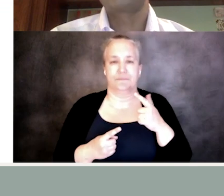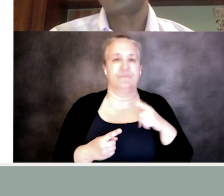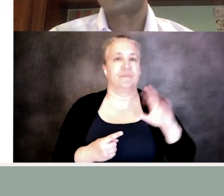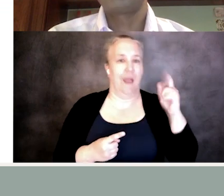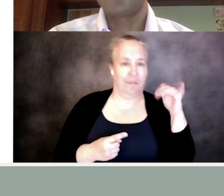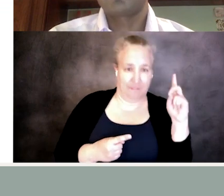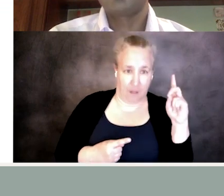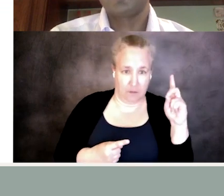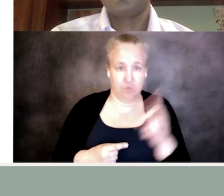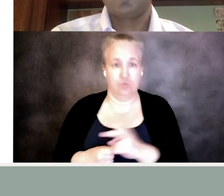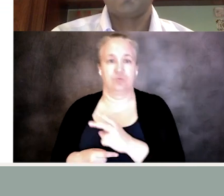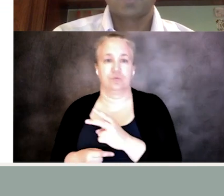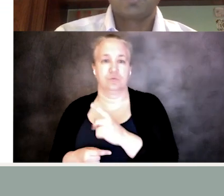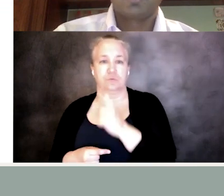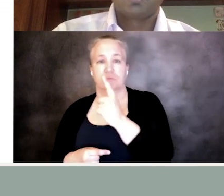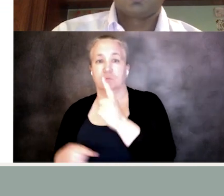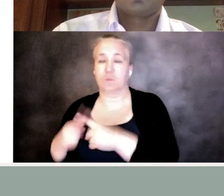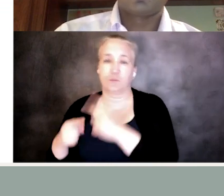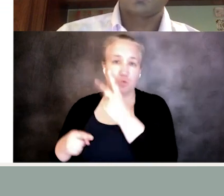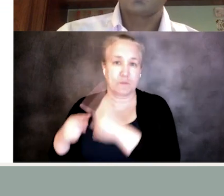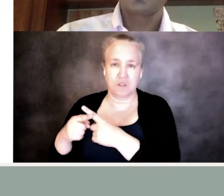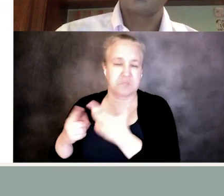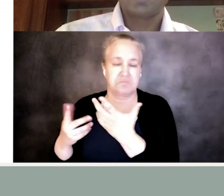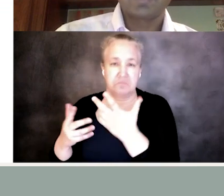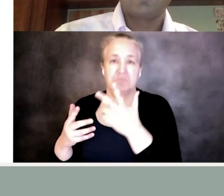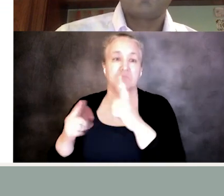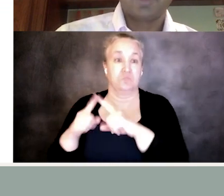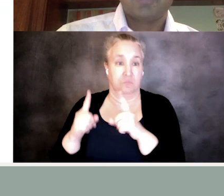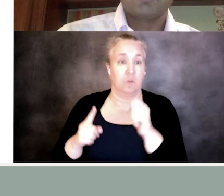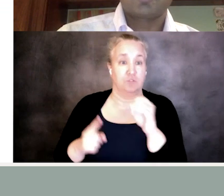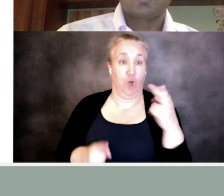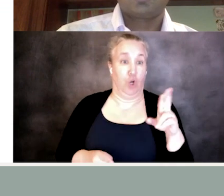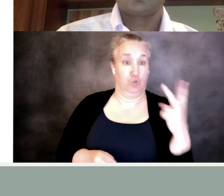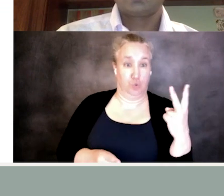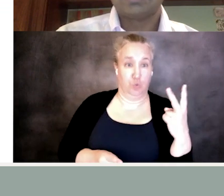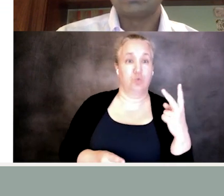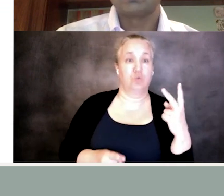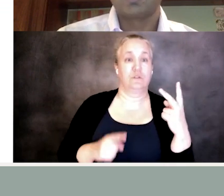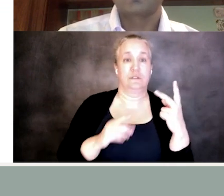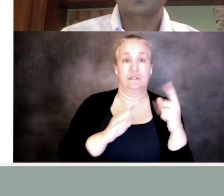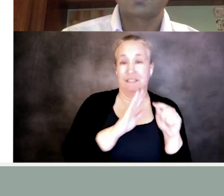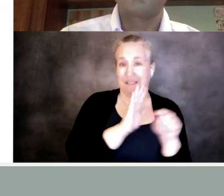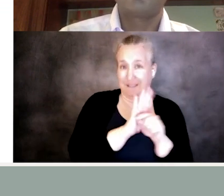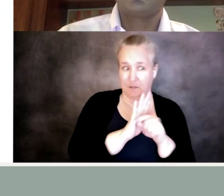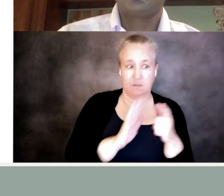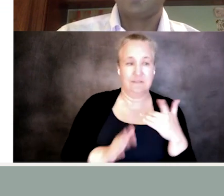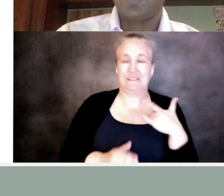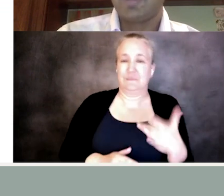is reflex to FISH to test for it. So your HER2 negative patients currently do not